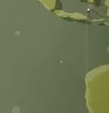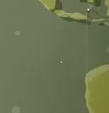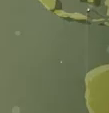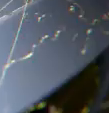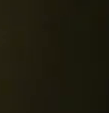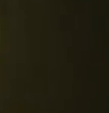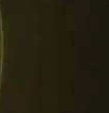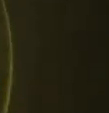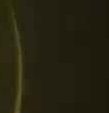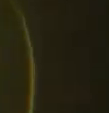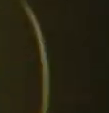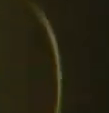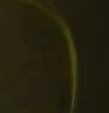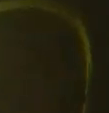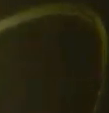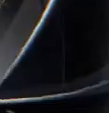night.